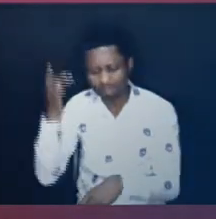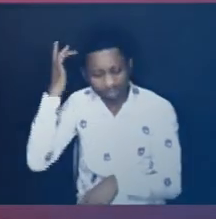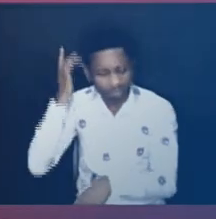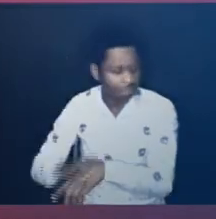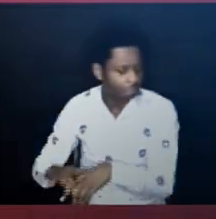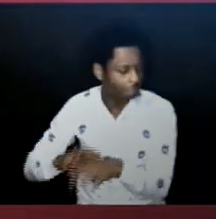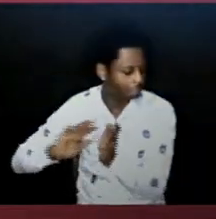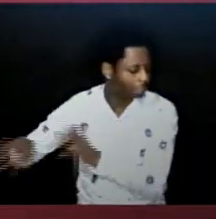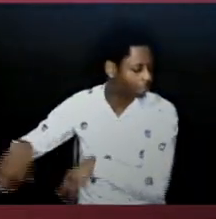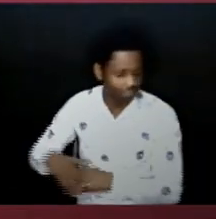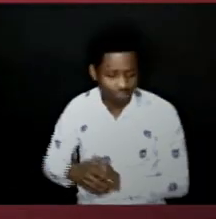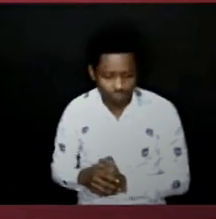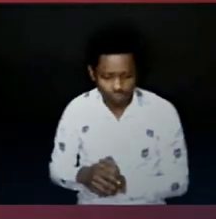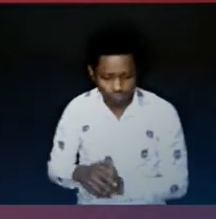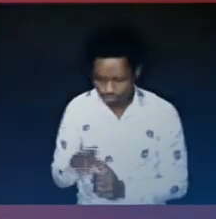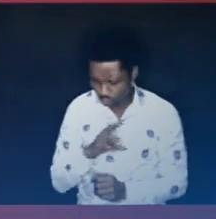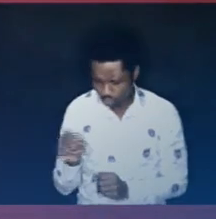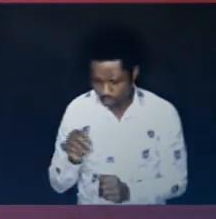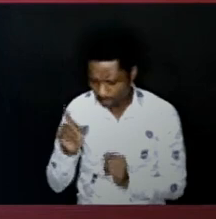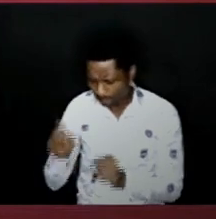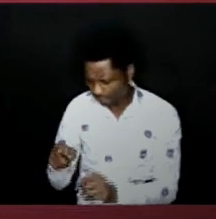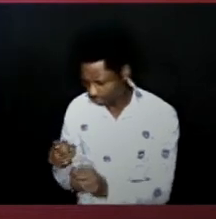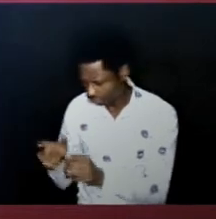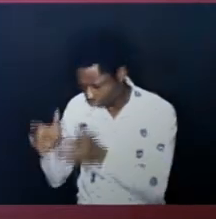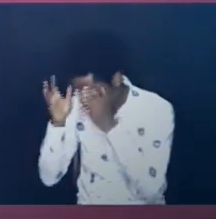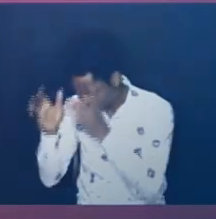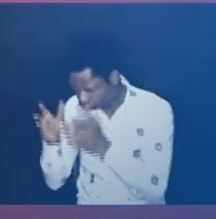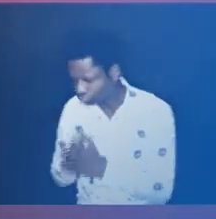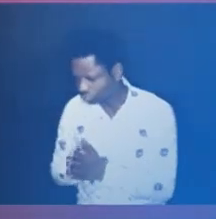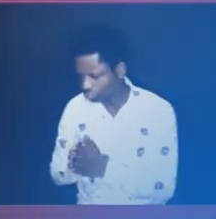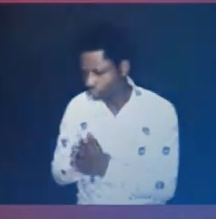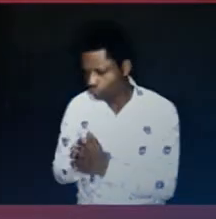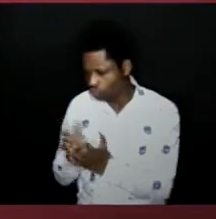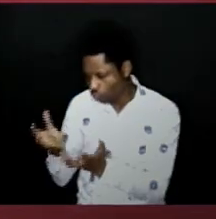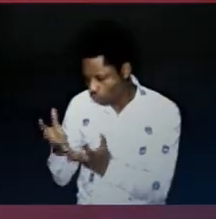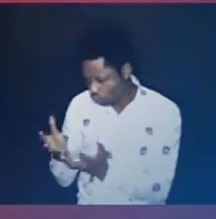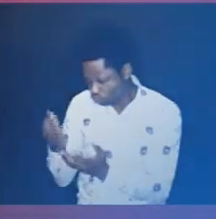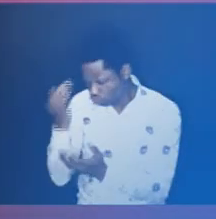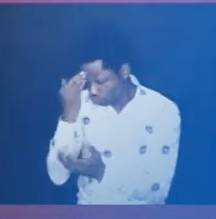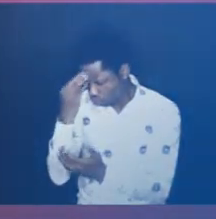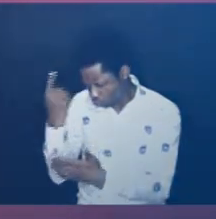about what goes on in the society.